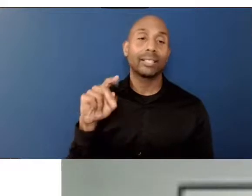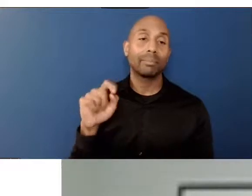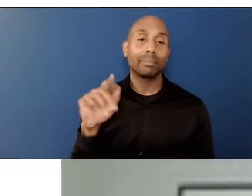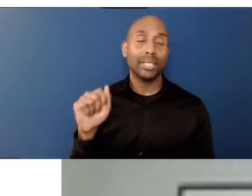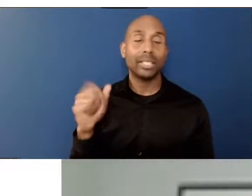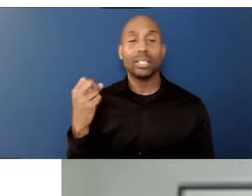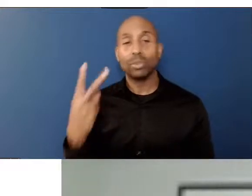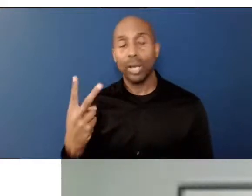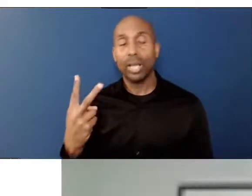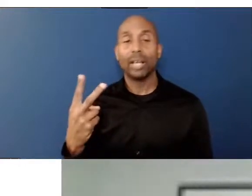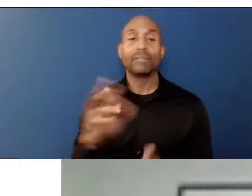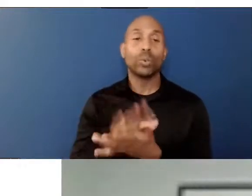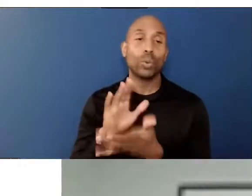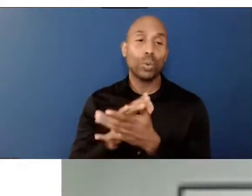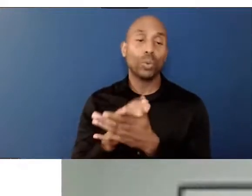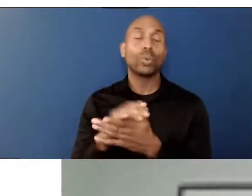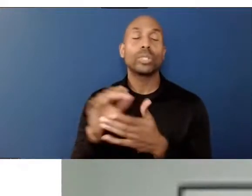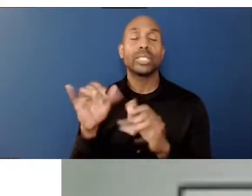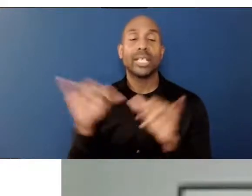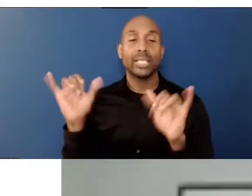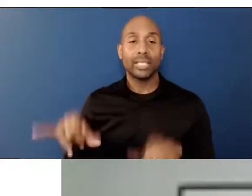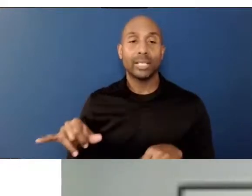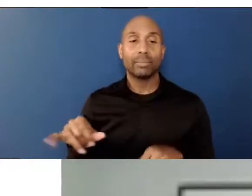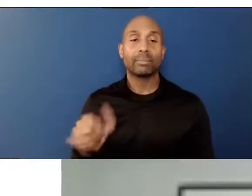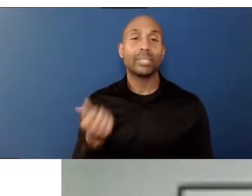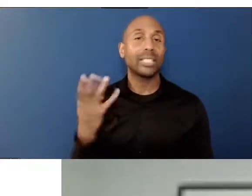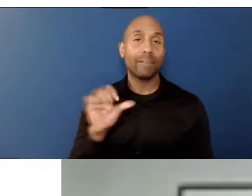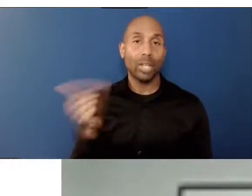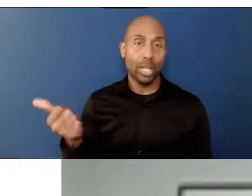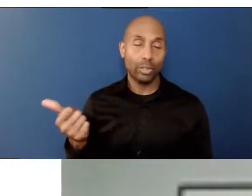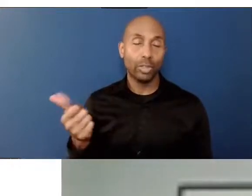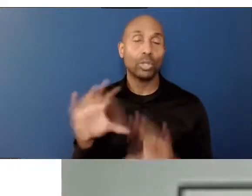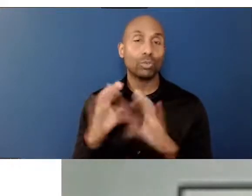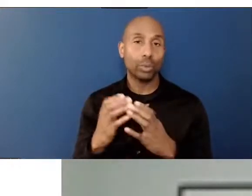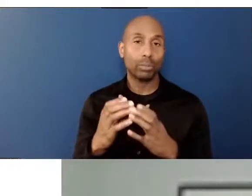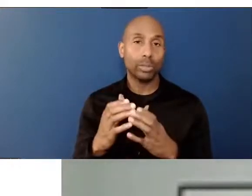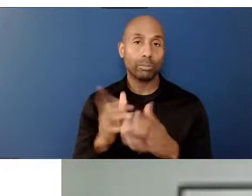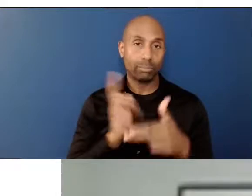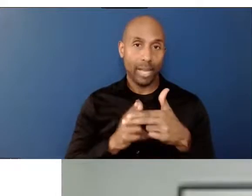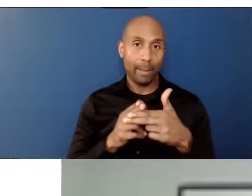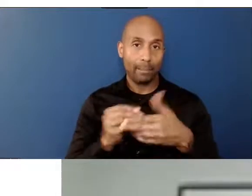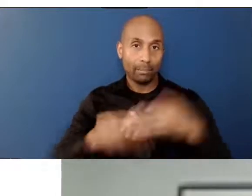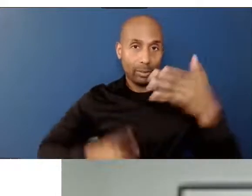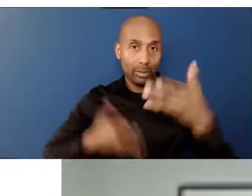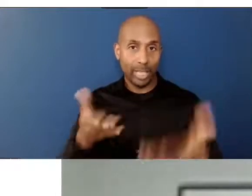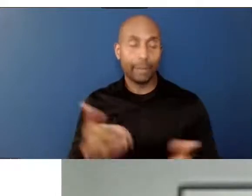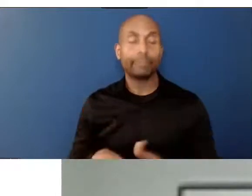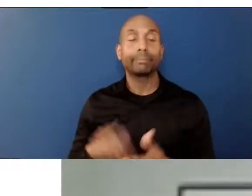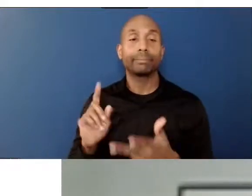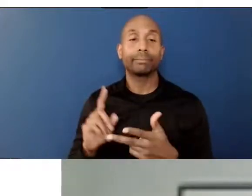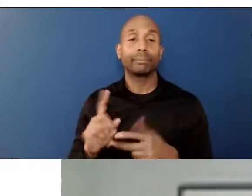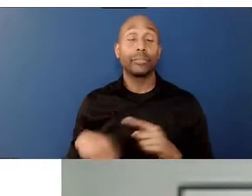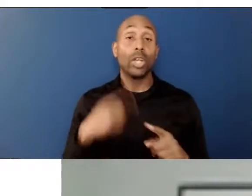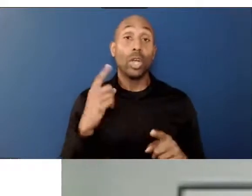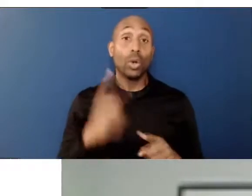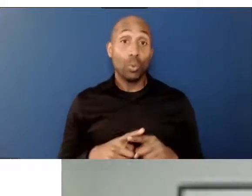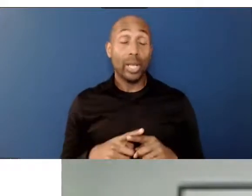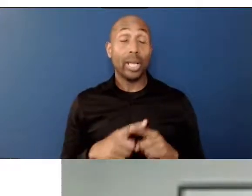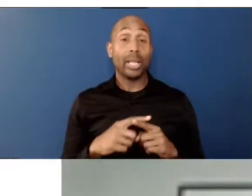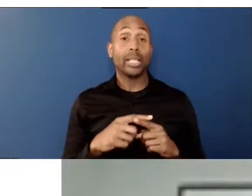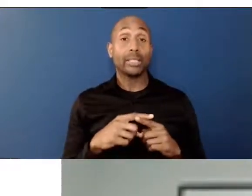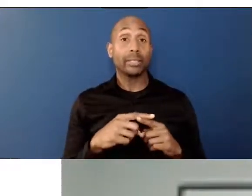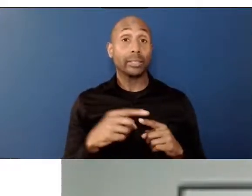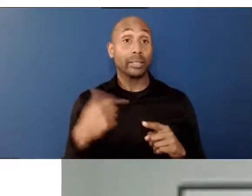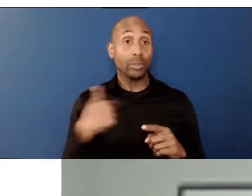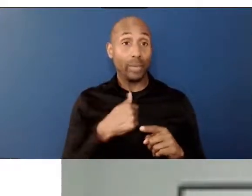and a couple others. So that's the second group. And once prescribed, they do have